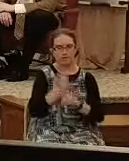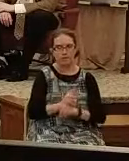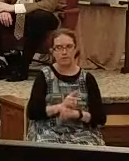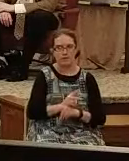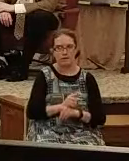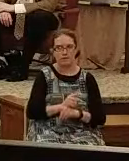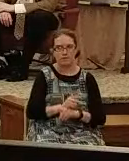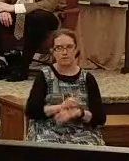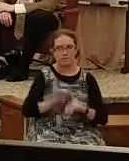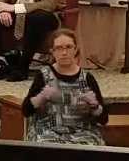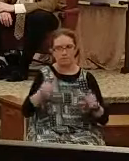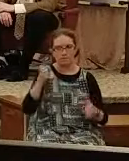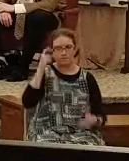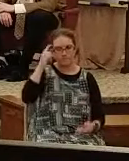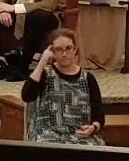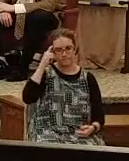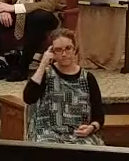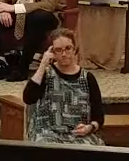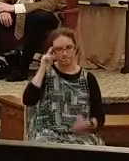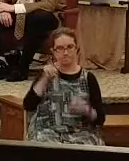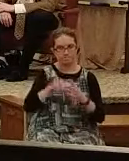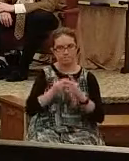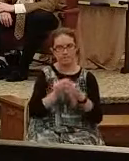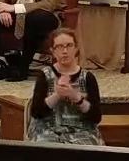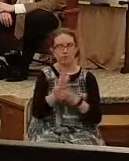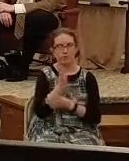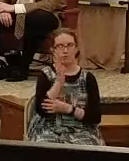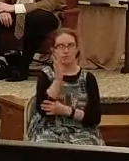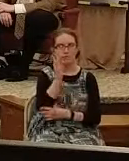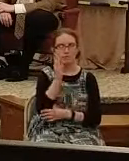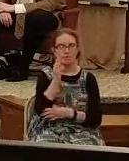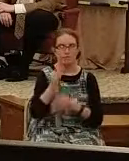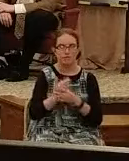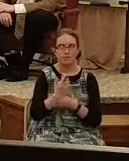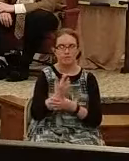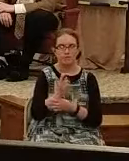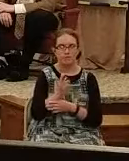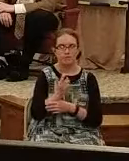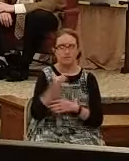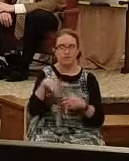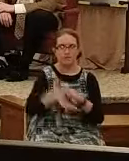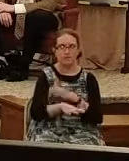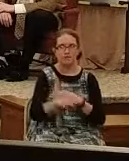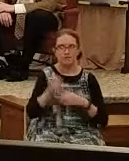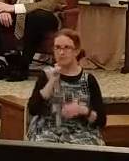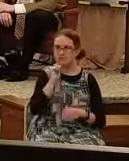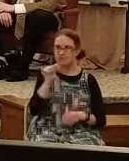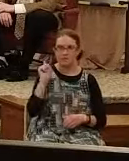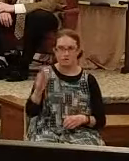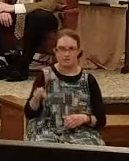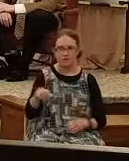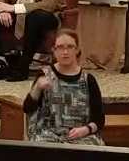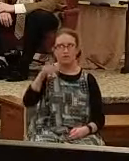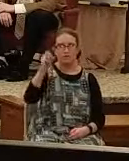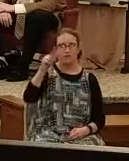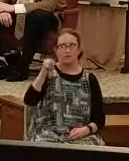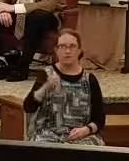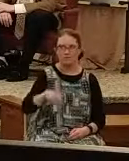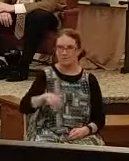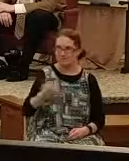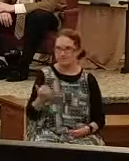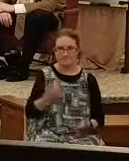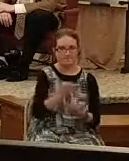entertaining this thought. And it began to grow, and it began to grow, and he began to get into things that he shouldn't have got into, pornography and other things.